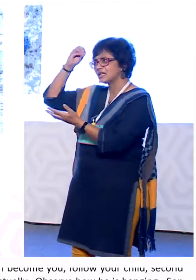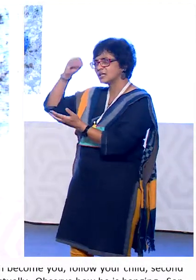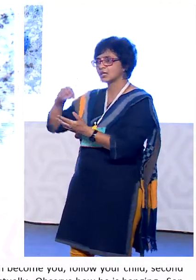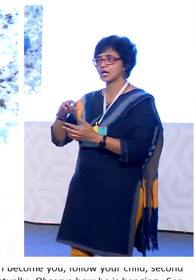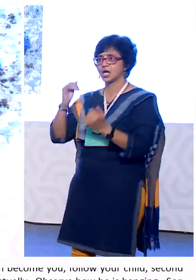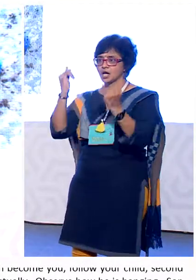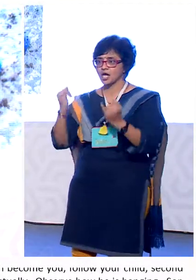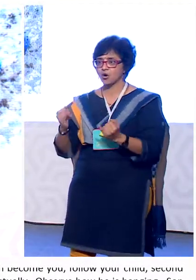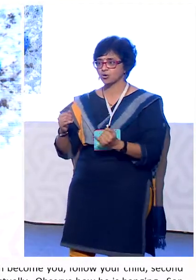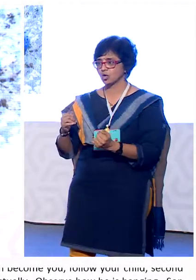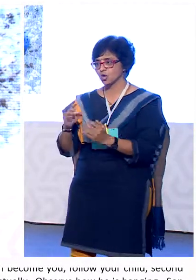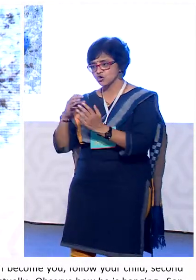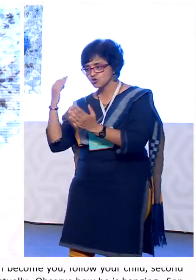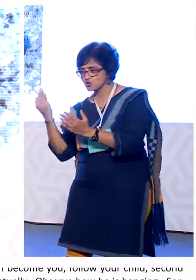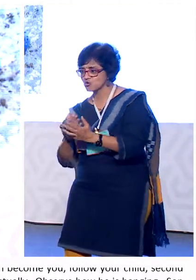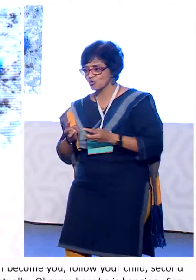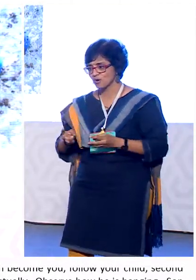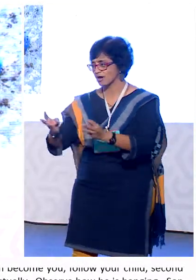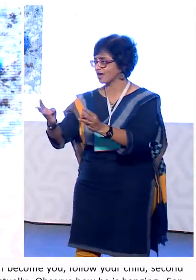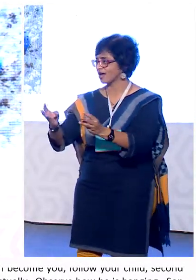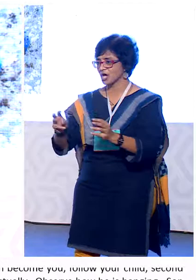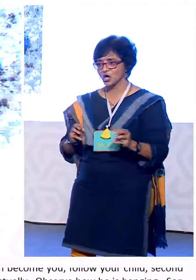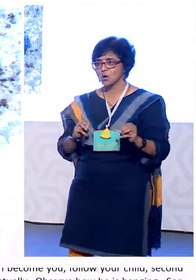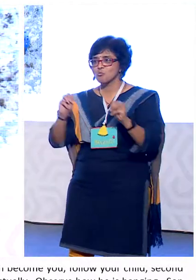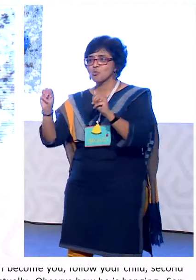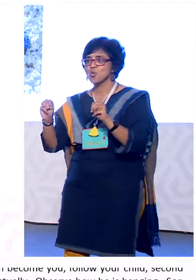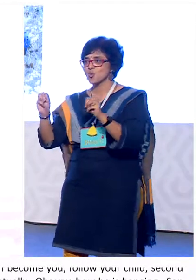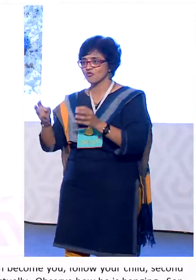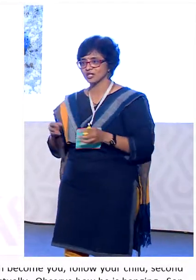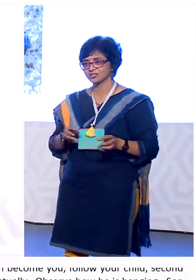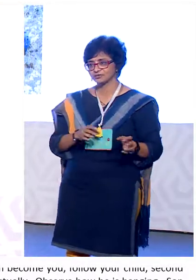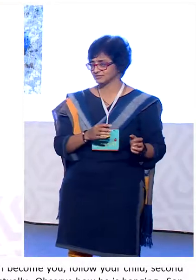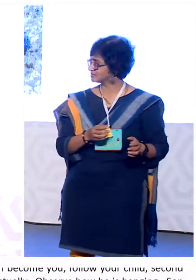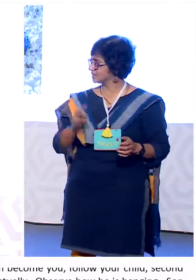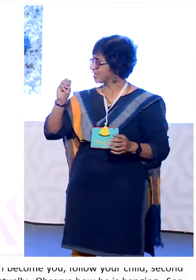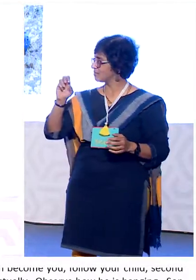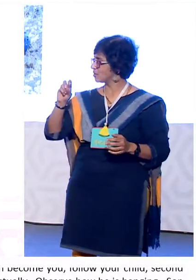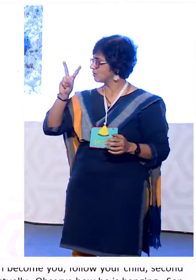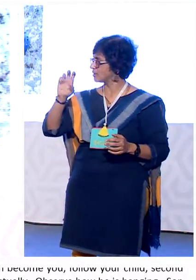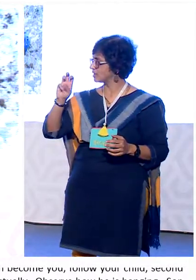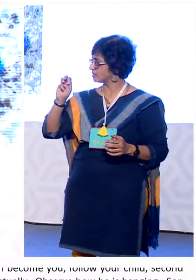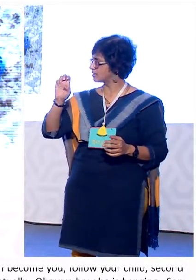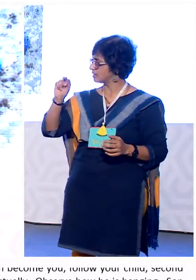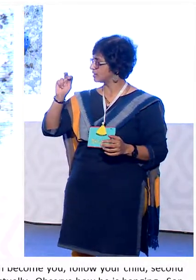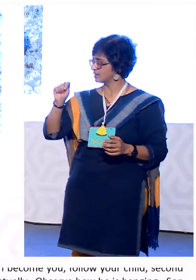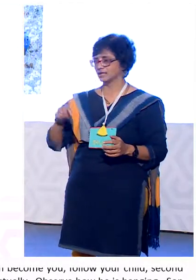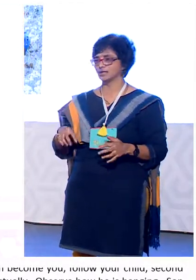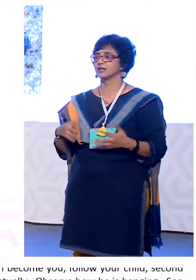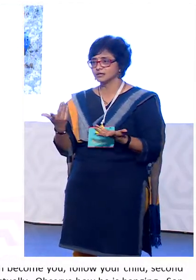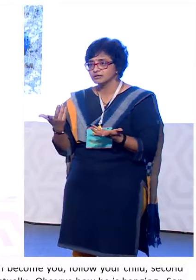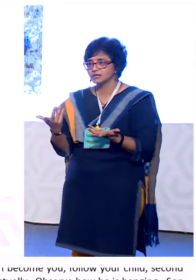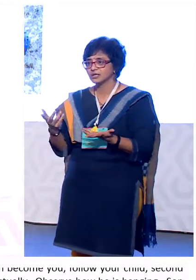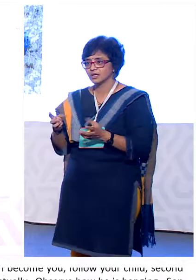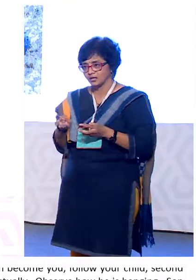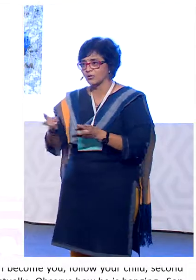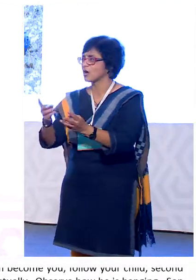method, which I encourage you to look at. And movement method is now in 20 countries. It's in school districts in Germany, in